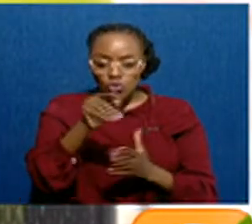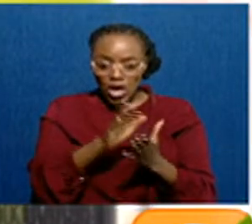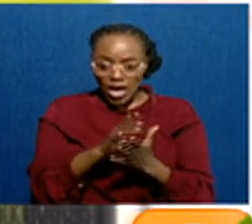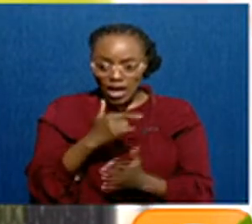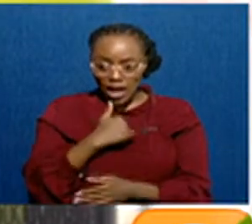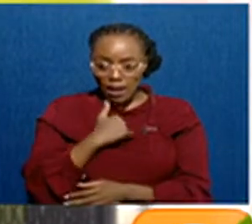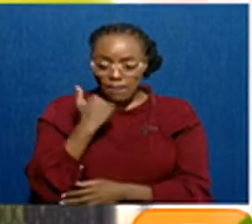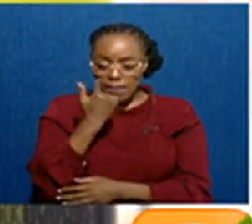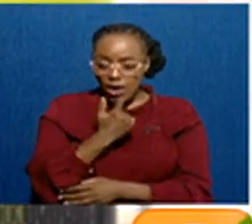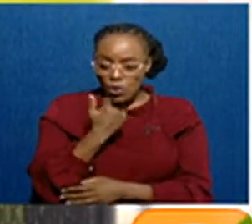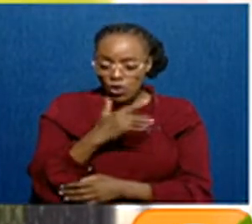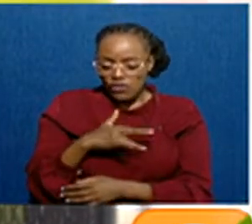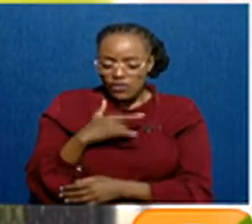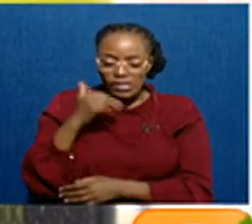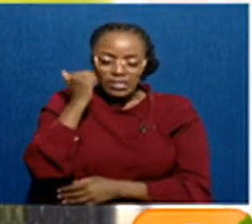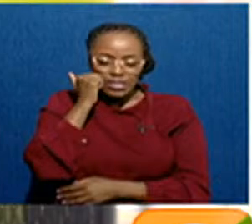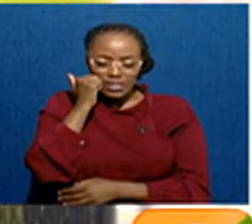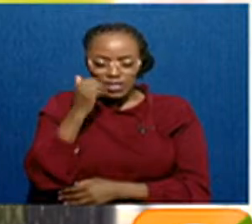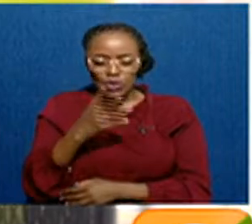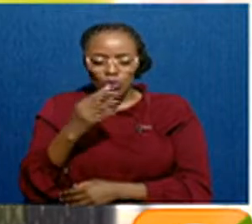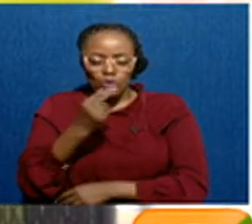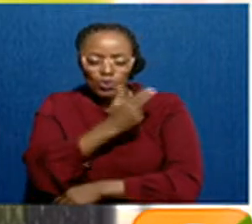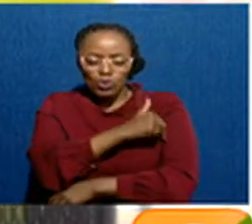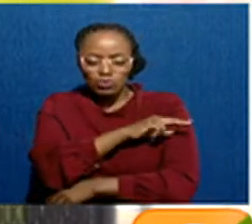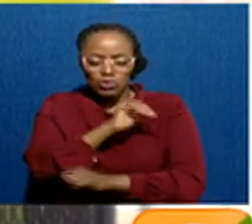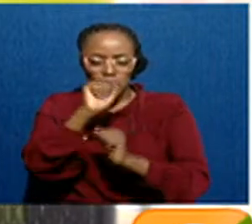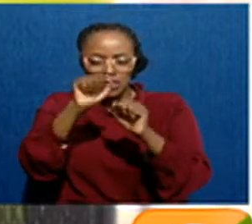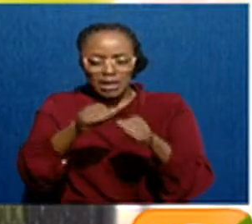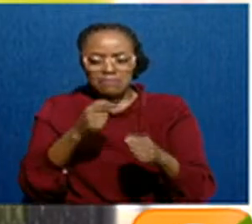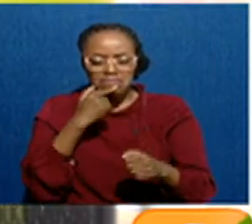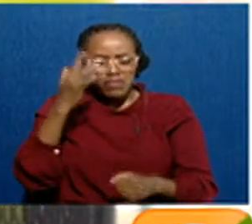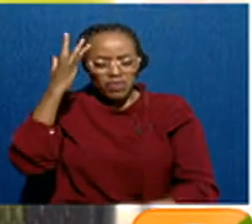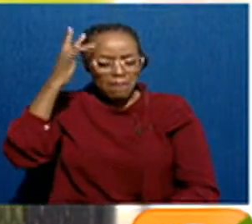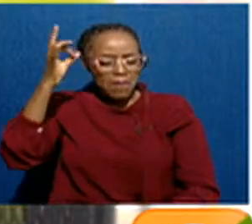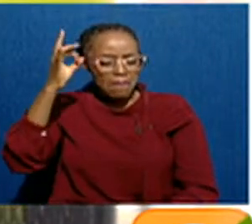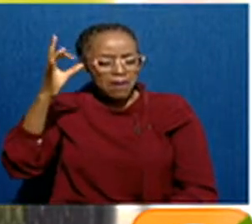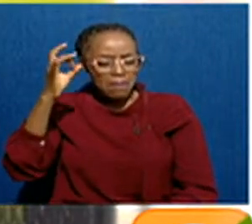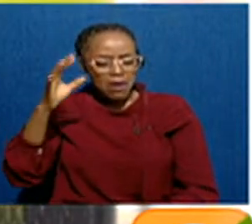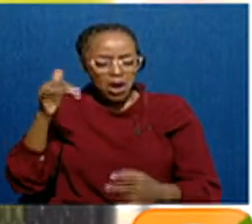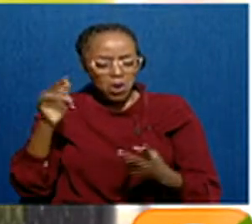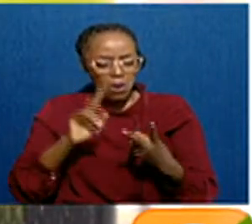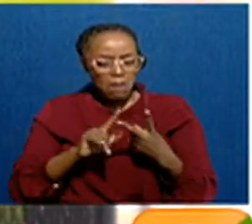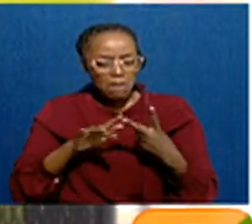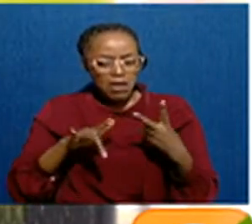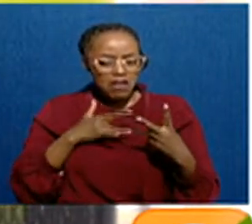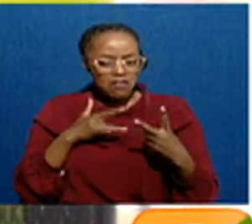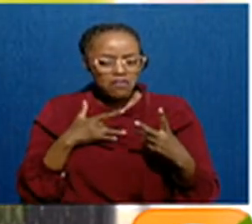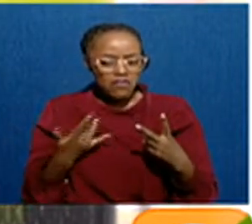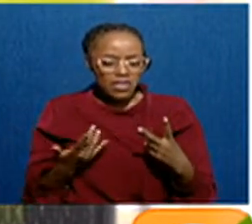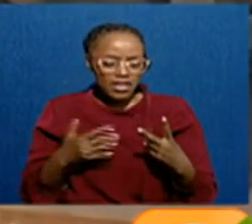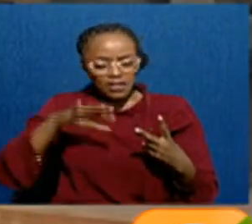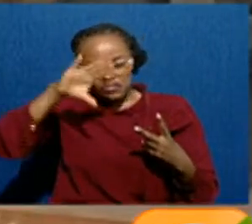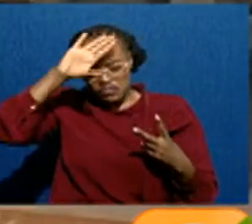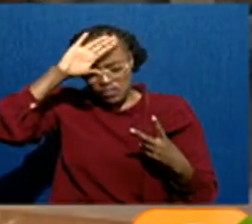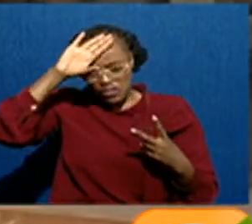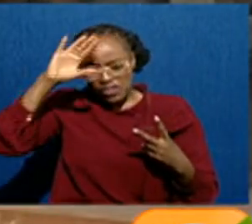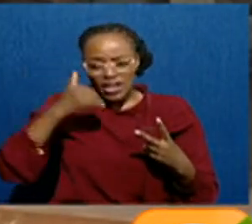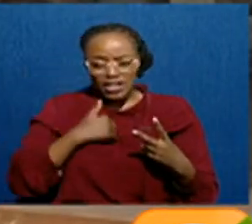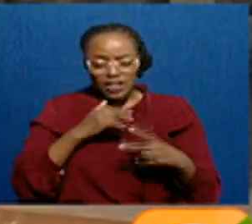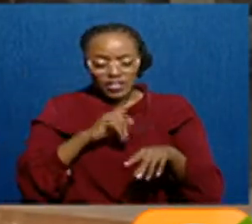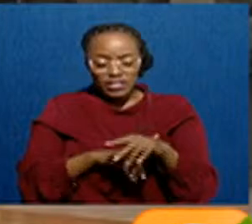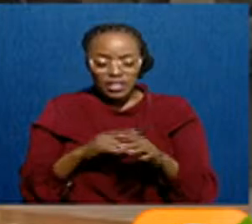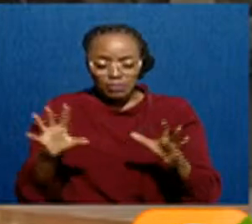who, if we feel sick, we'll go to a facility and say, I have a headache or I feel like I have a fever. Kushirikiana